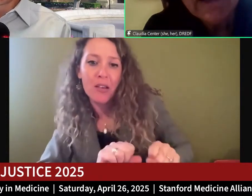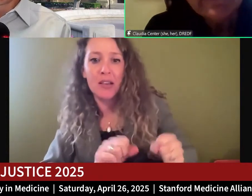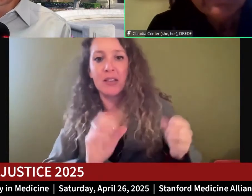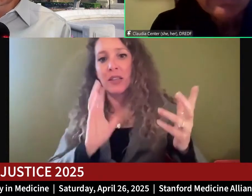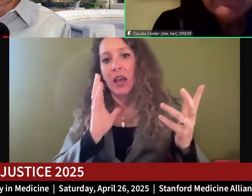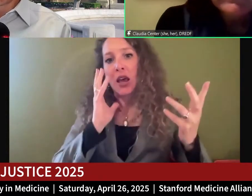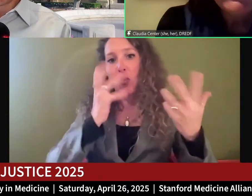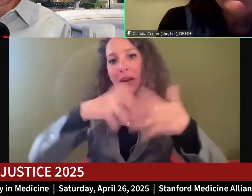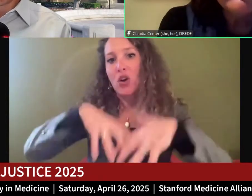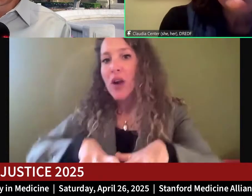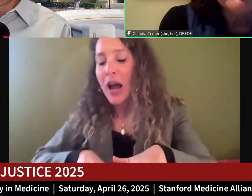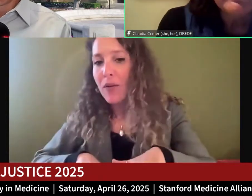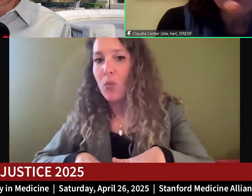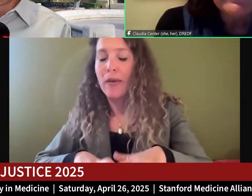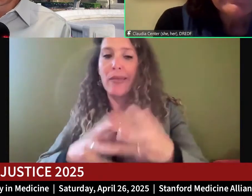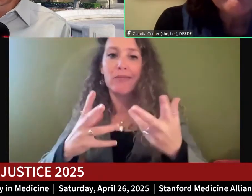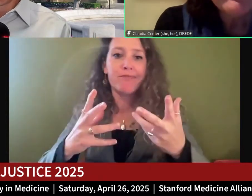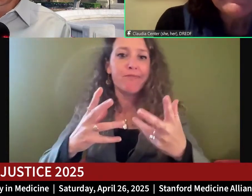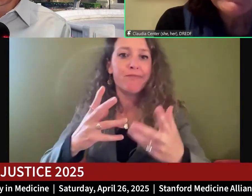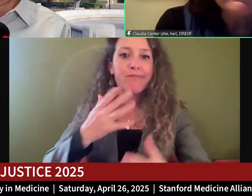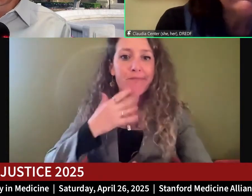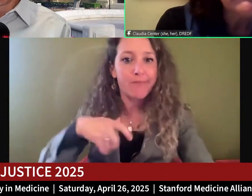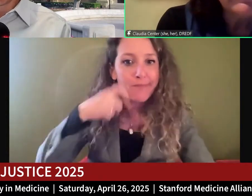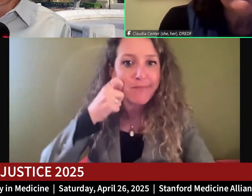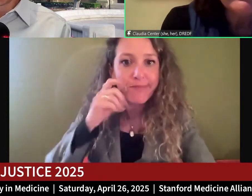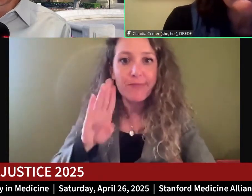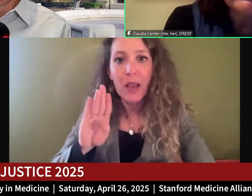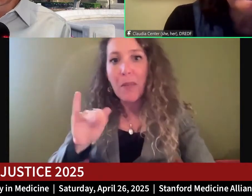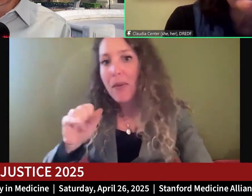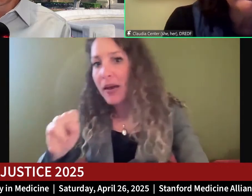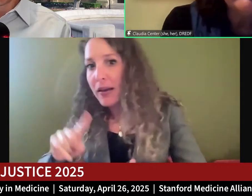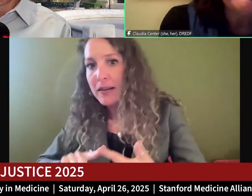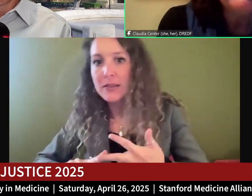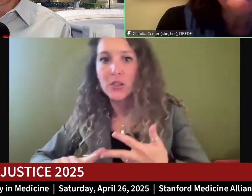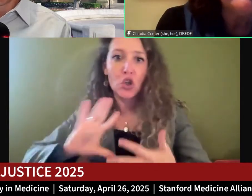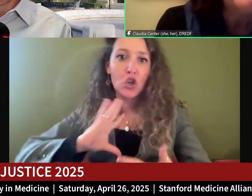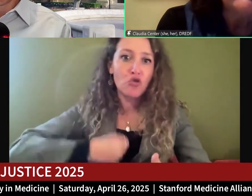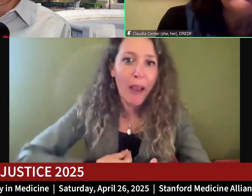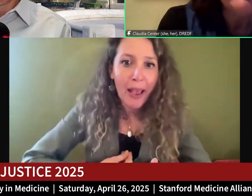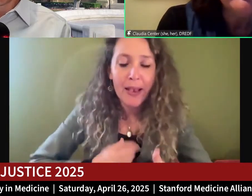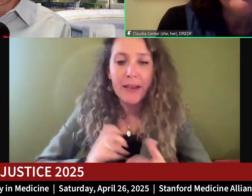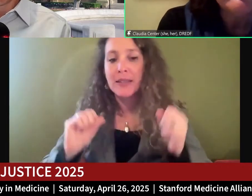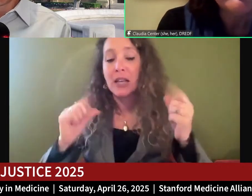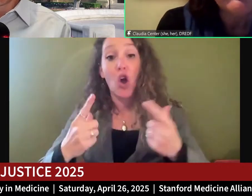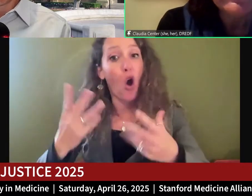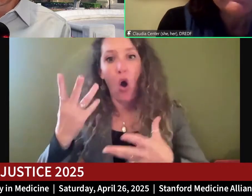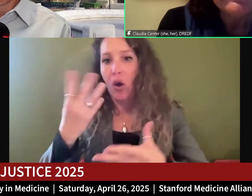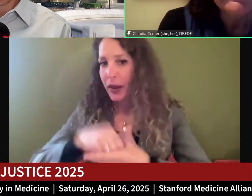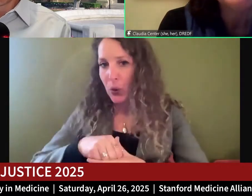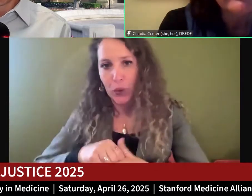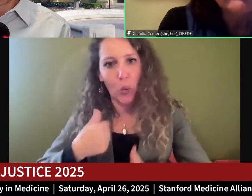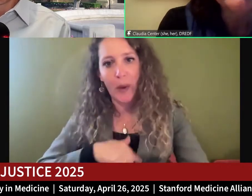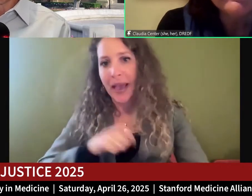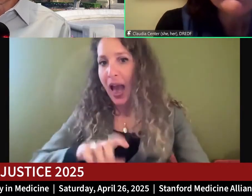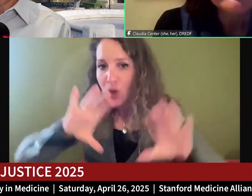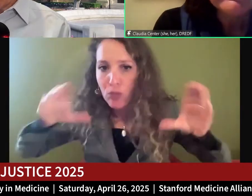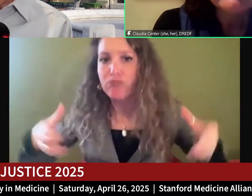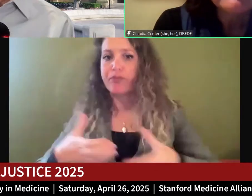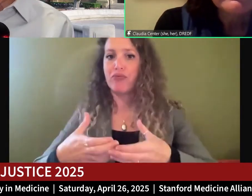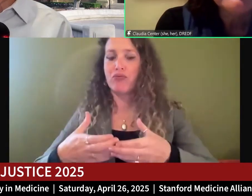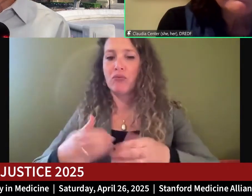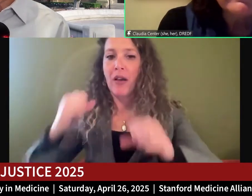racial bias. And so, yeah, it's all of a piece, and we do have to fight together.